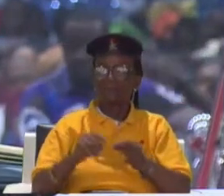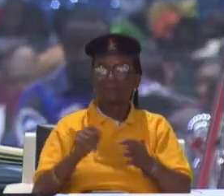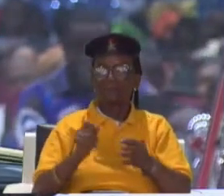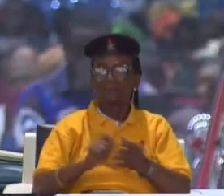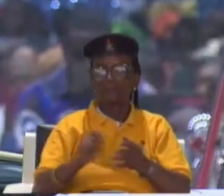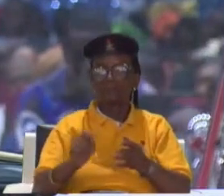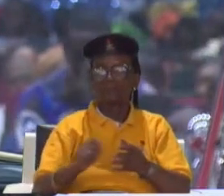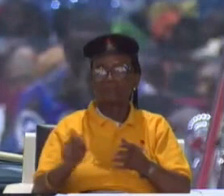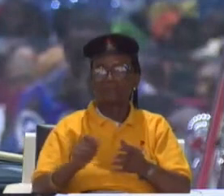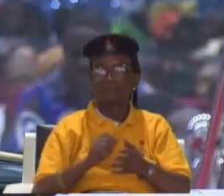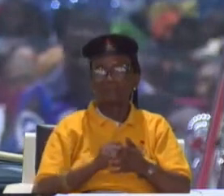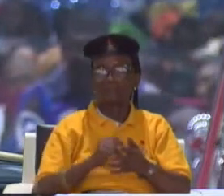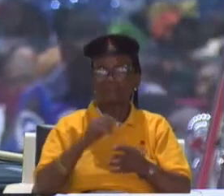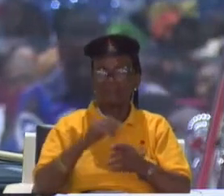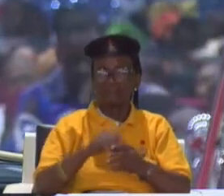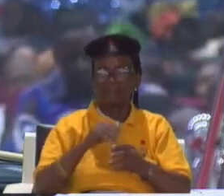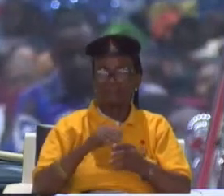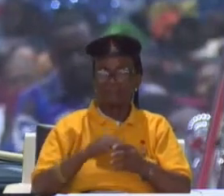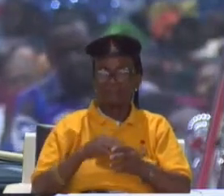name,